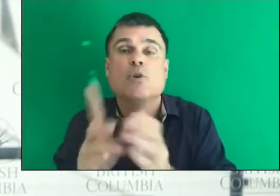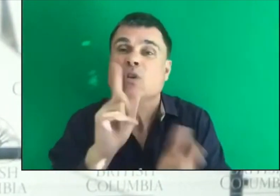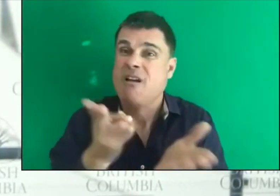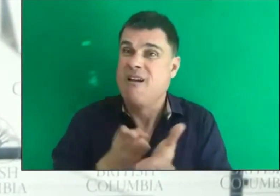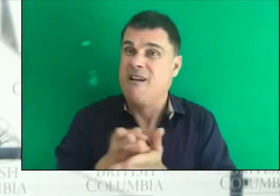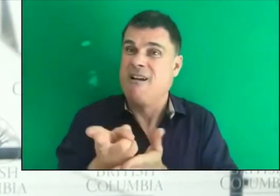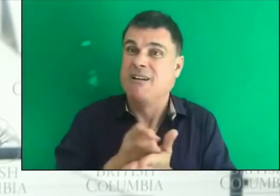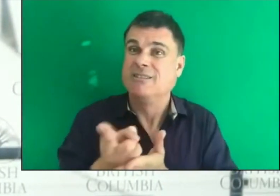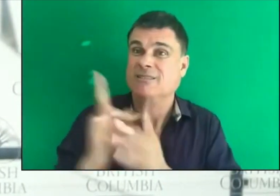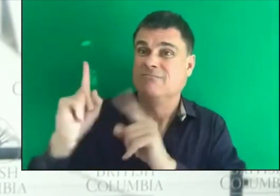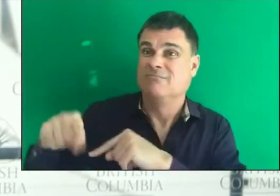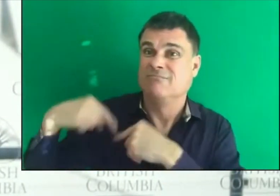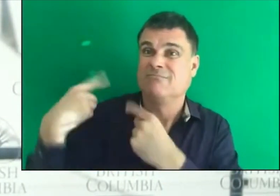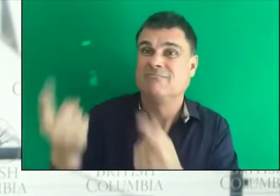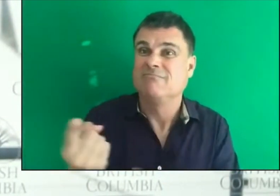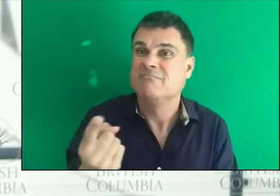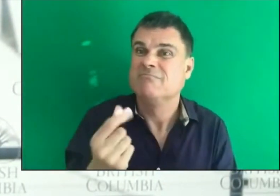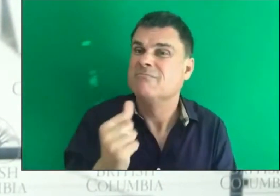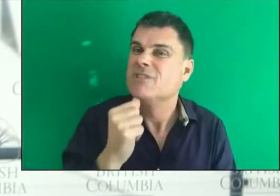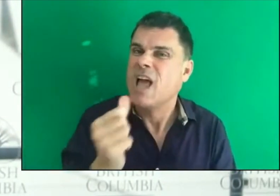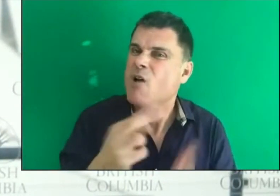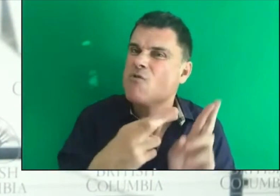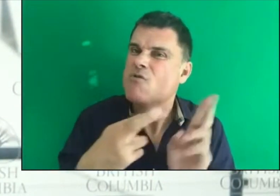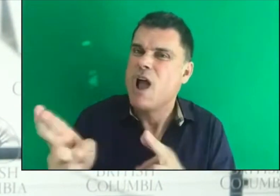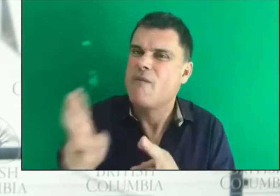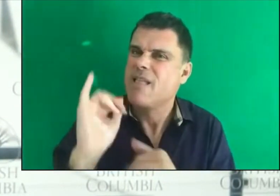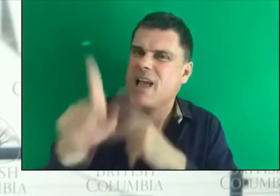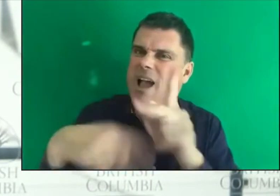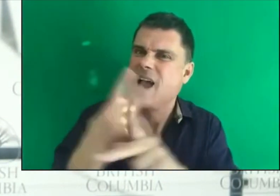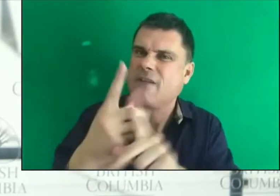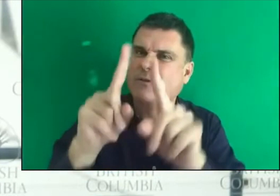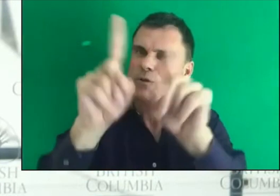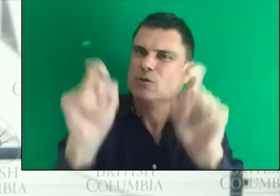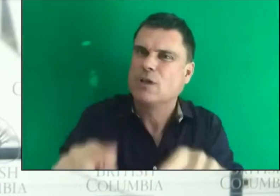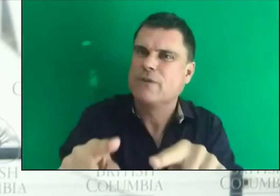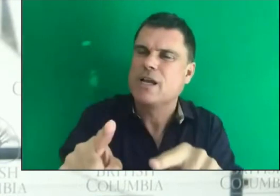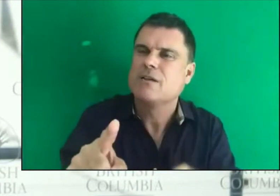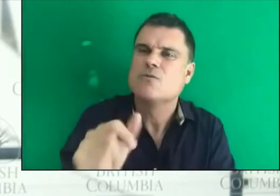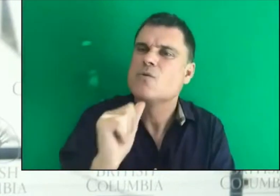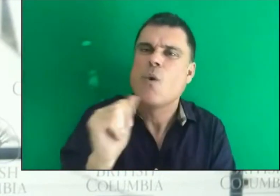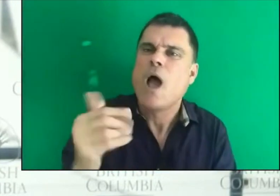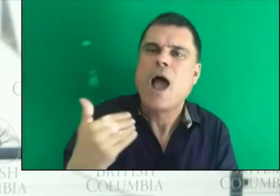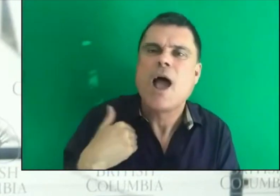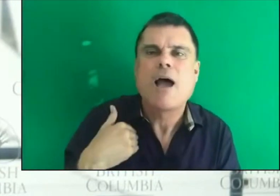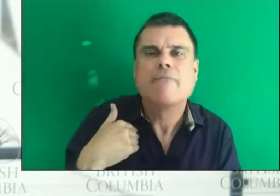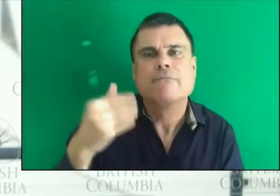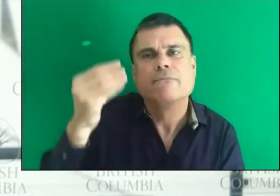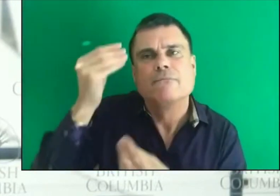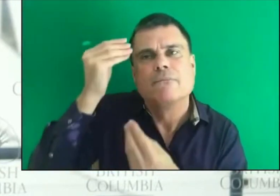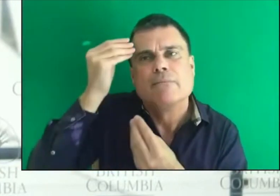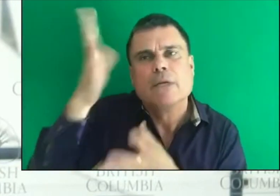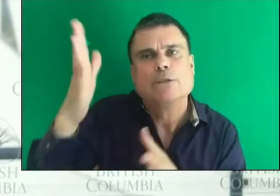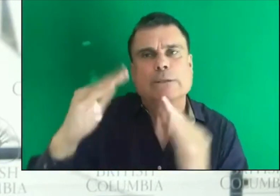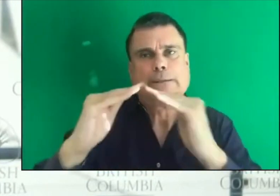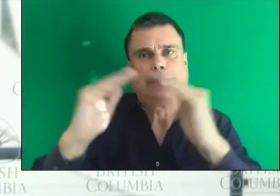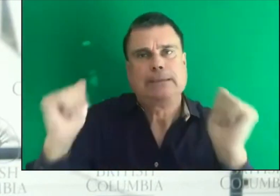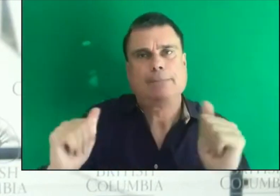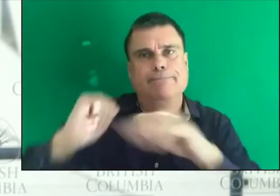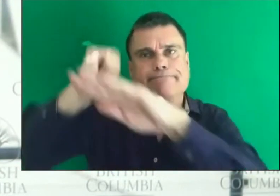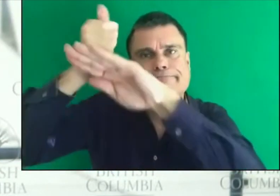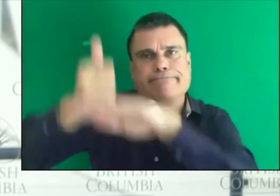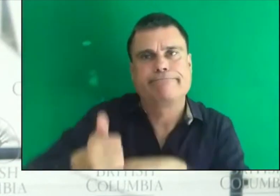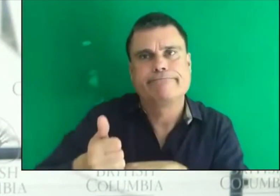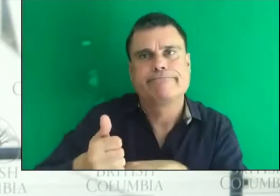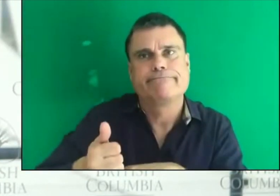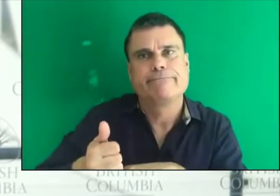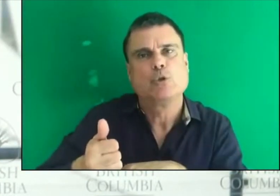were hopeful we would get a reprieve and be able to add in some additional measures. That was not to be, as you know.